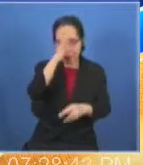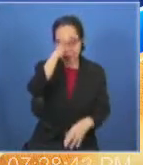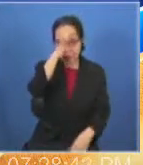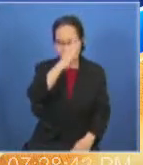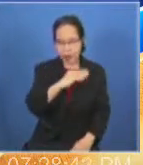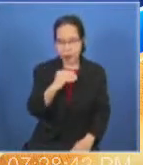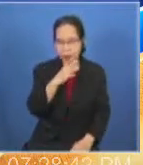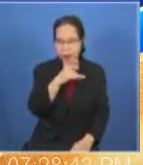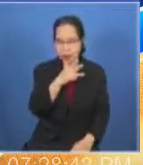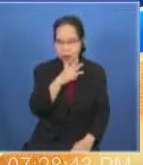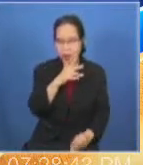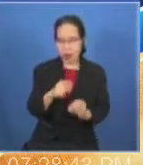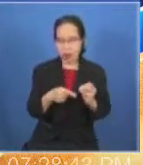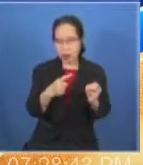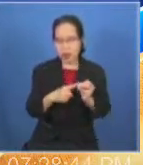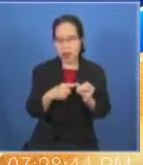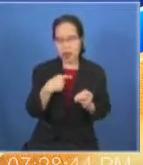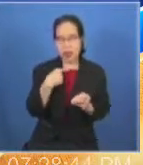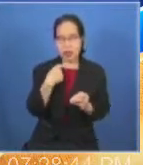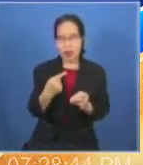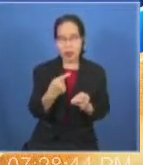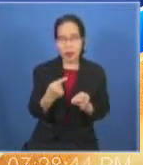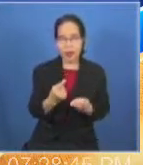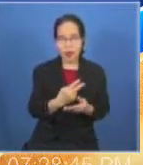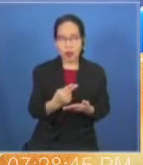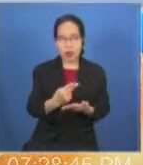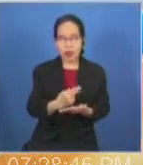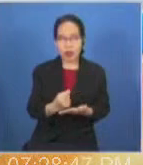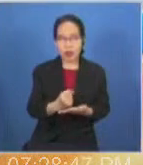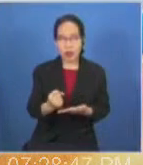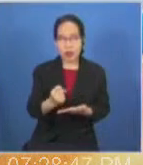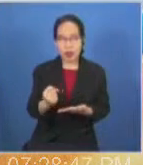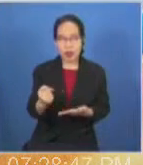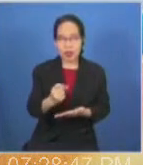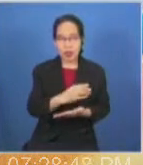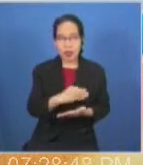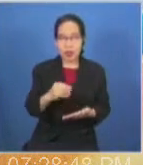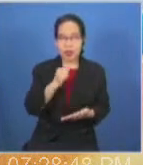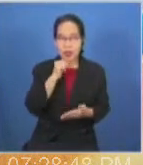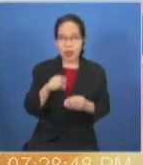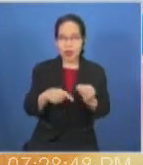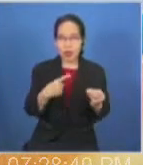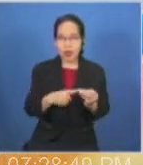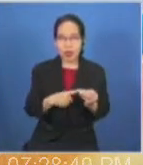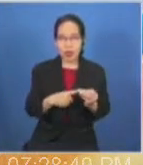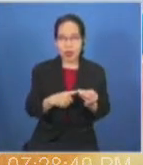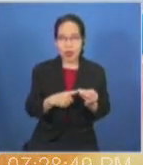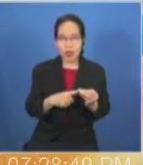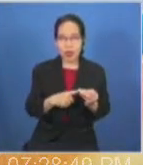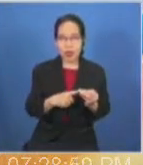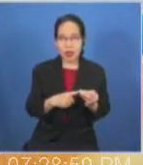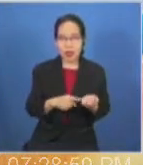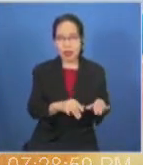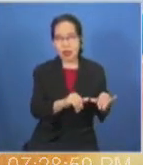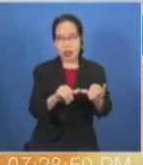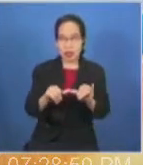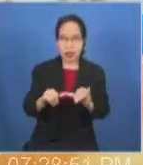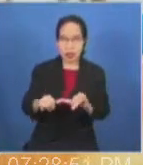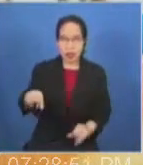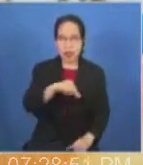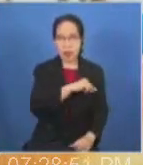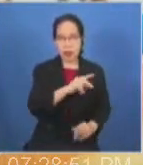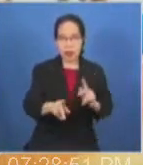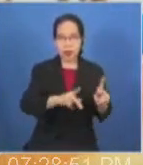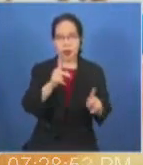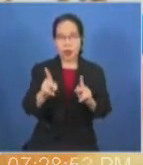How about respect for father and mother according to the Holy Scriptures, and not only according